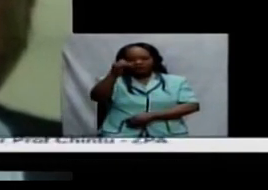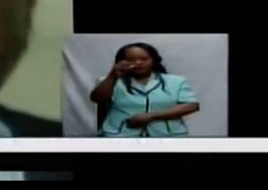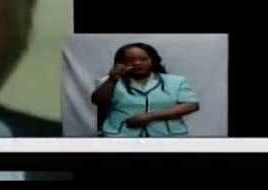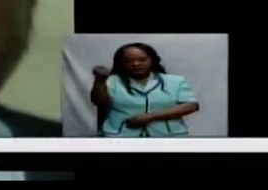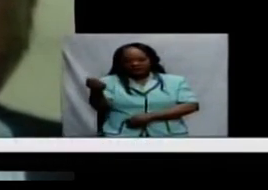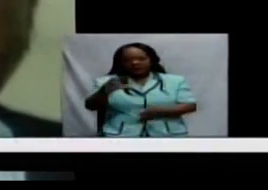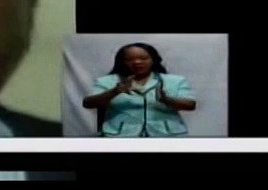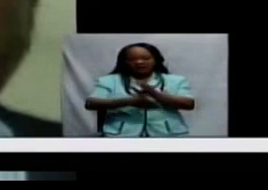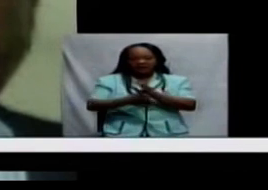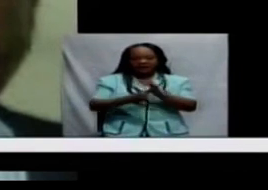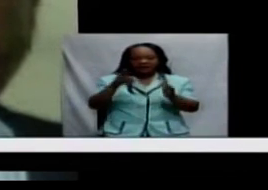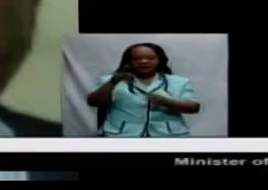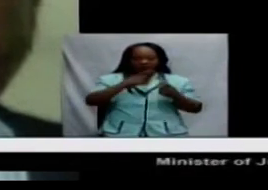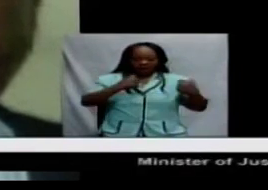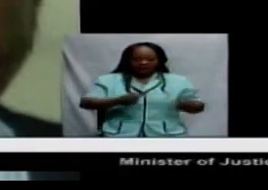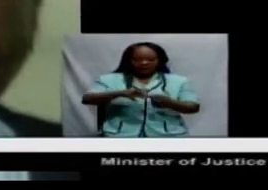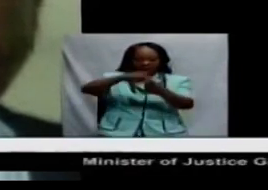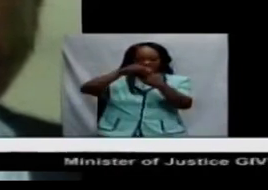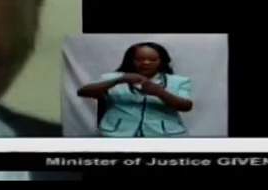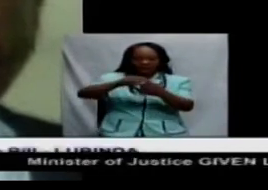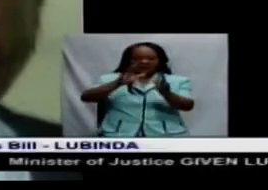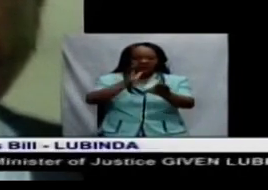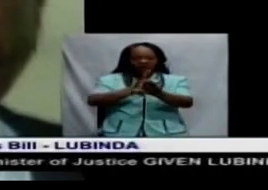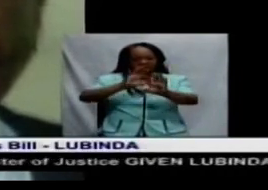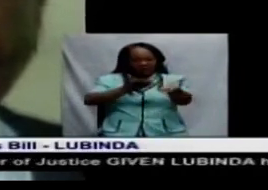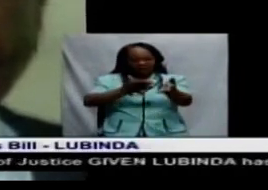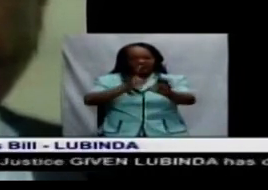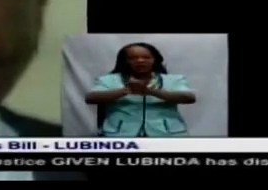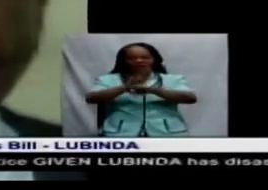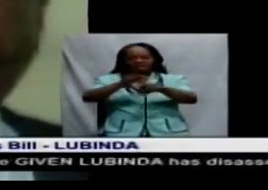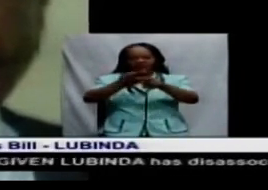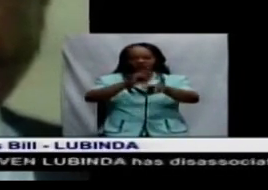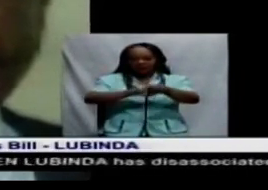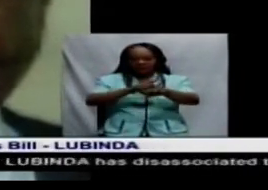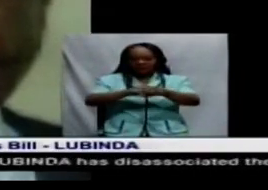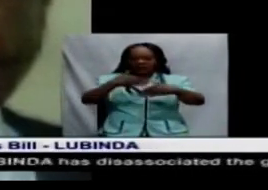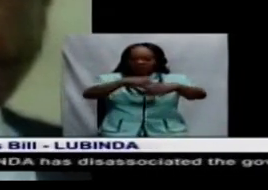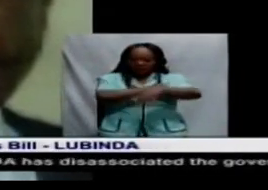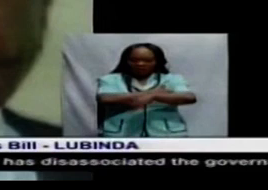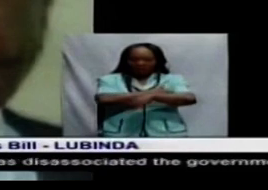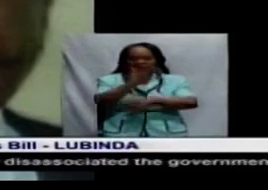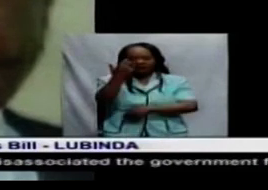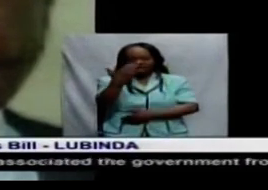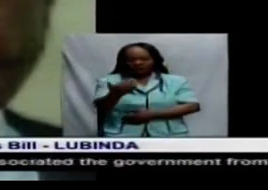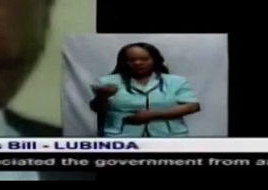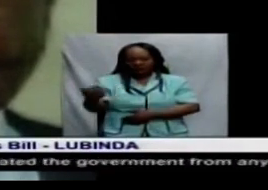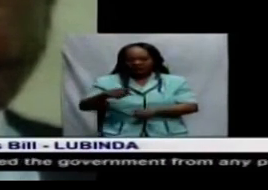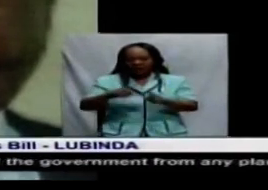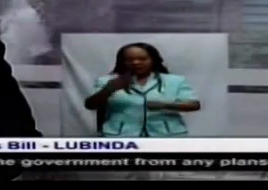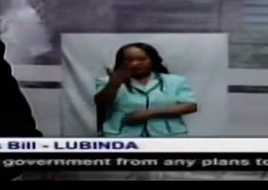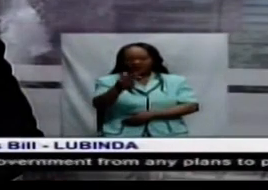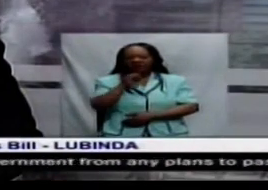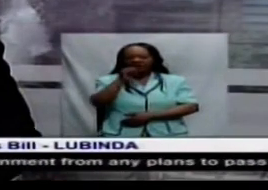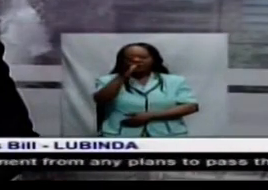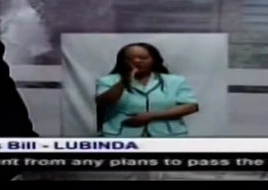night at the University Teaching Hospital after a short illness. He is survived by a wife, 3 children and 3